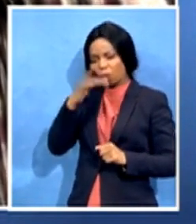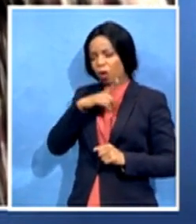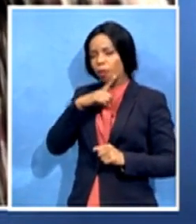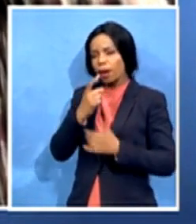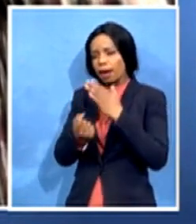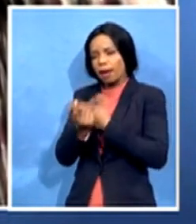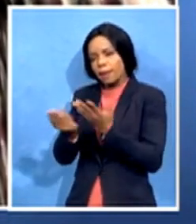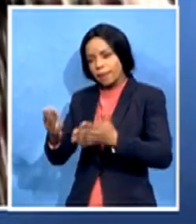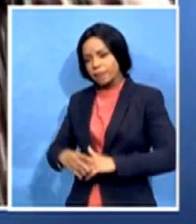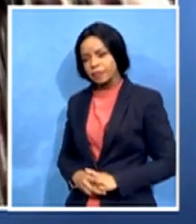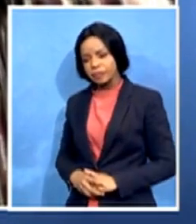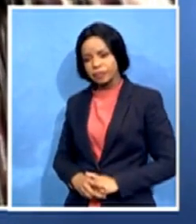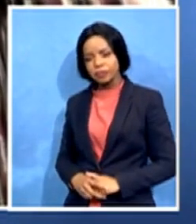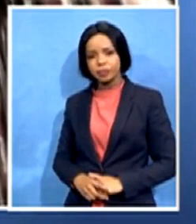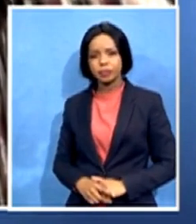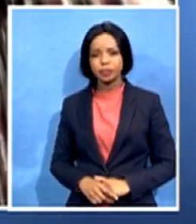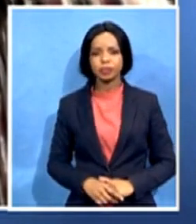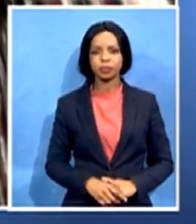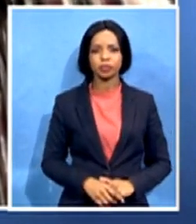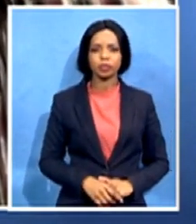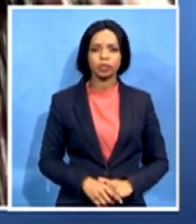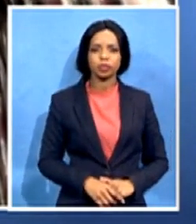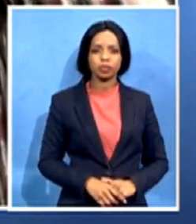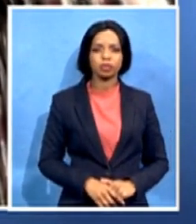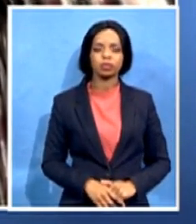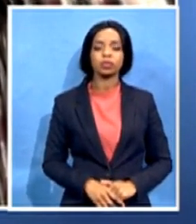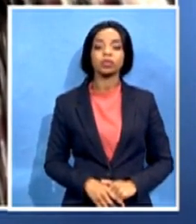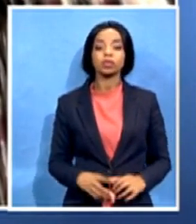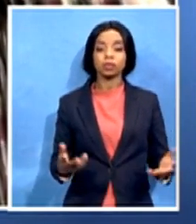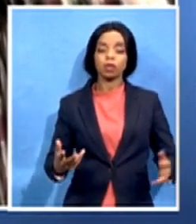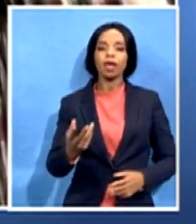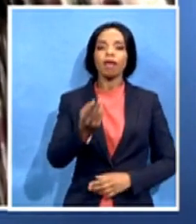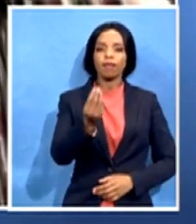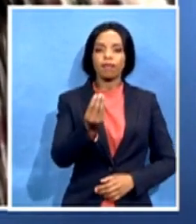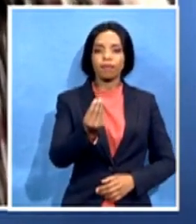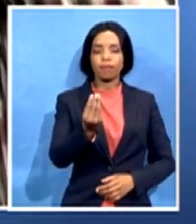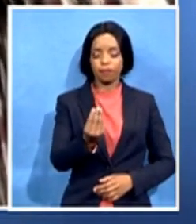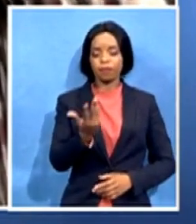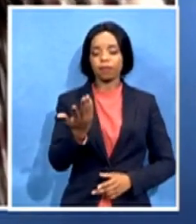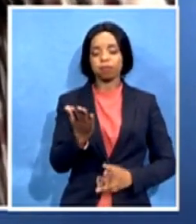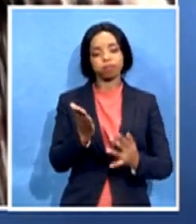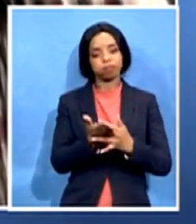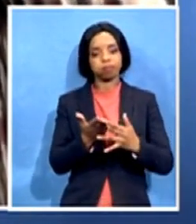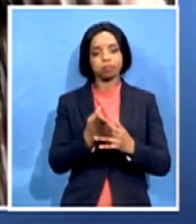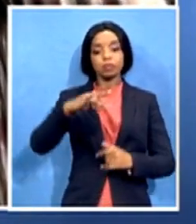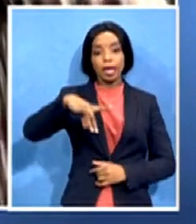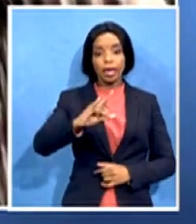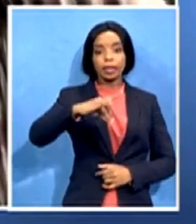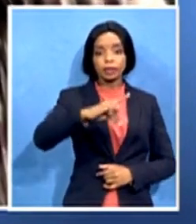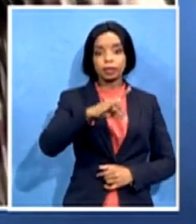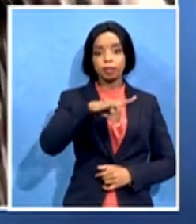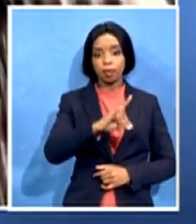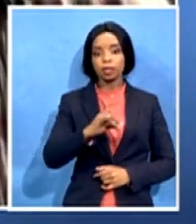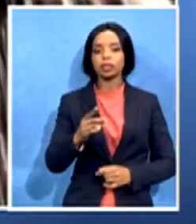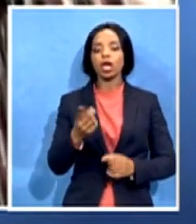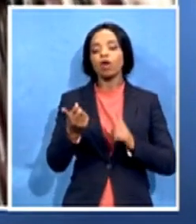Well, there are cases where animals are taken as far as from Engcobo, for example,